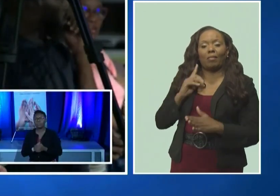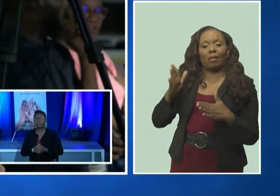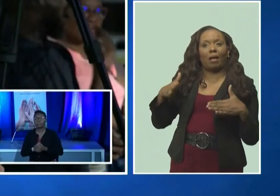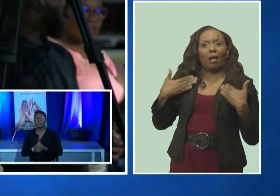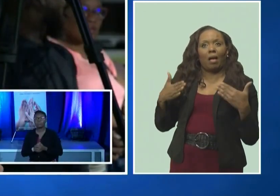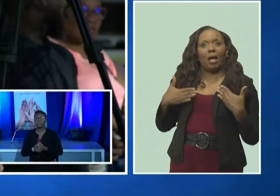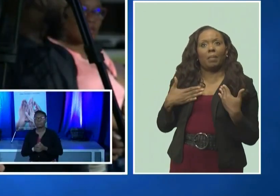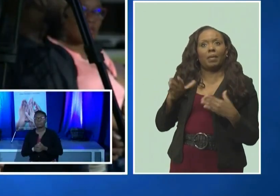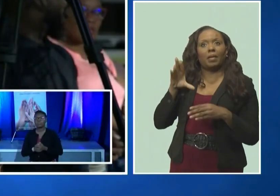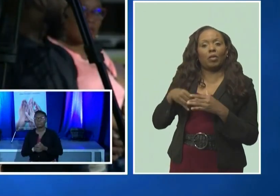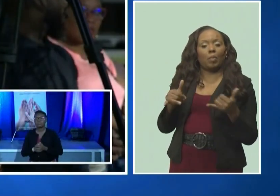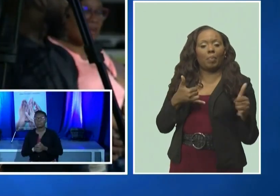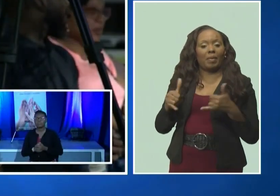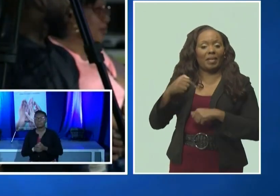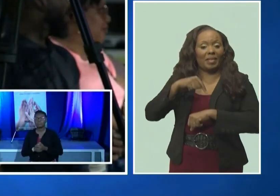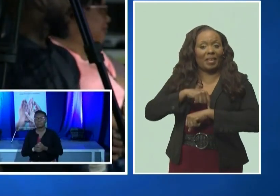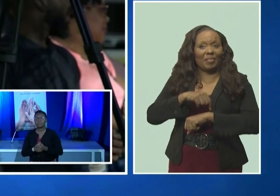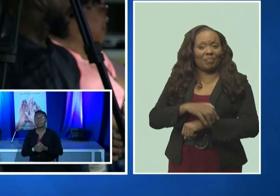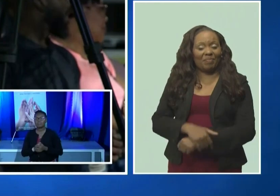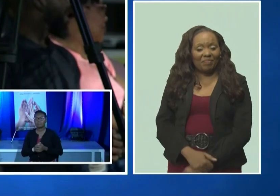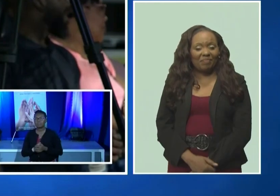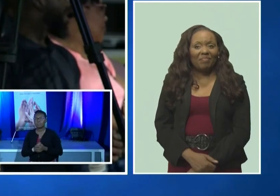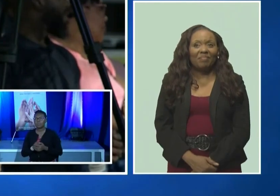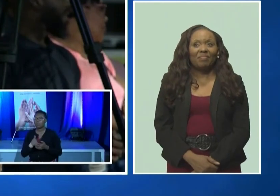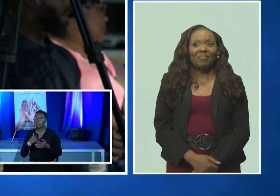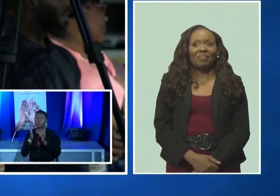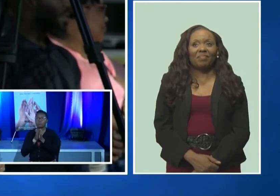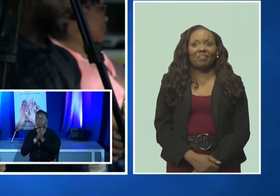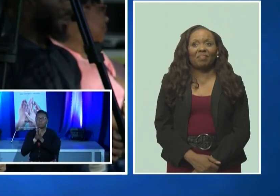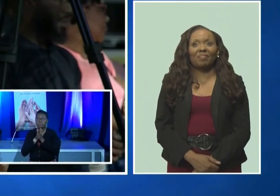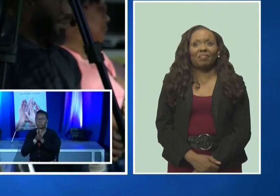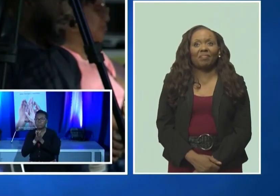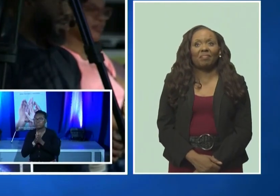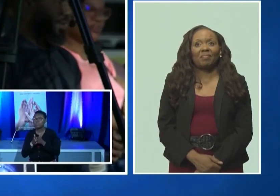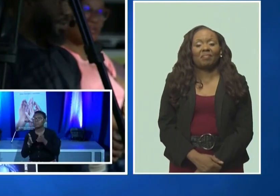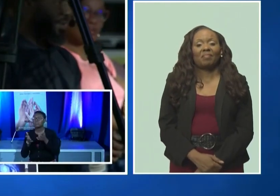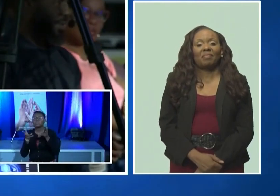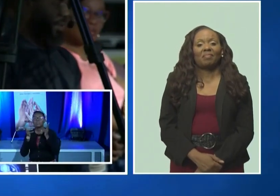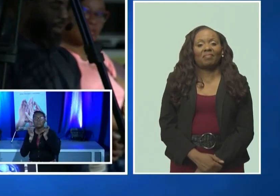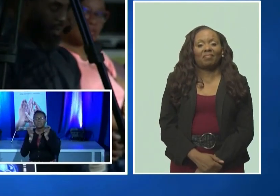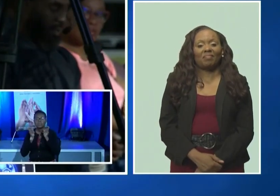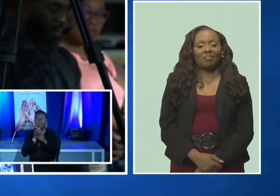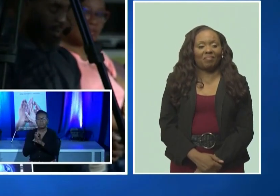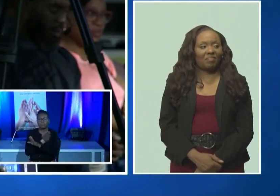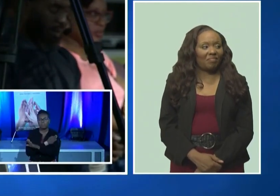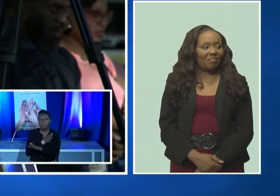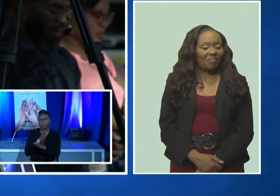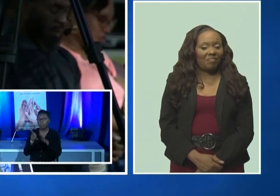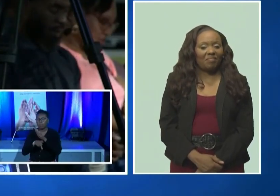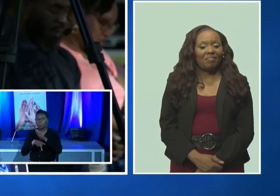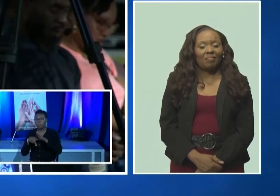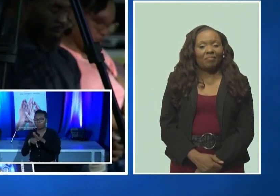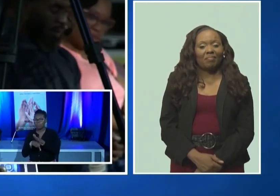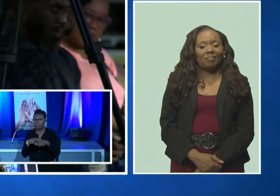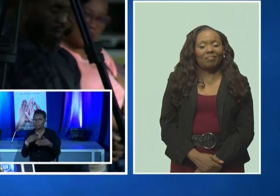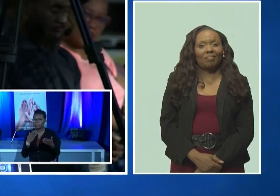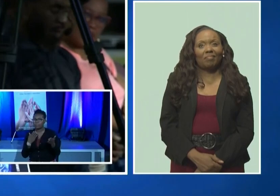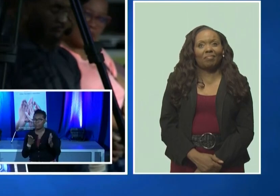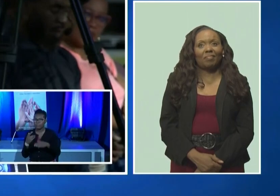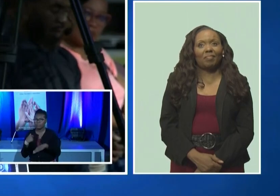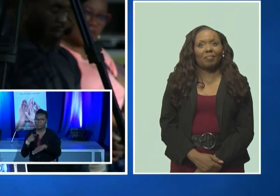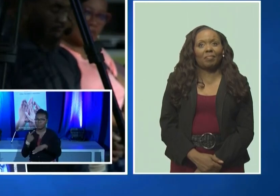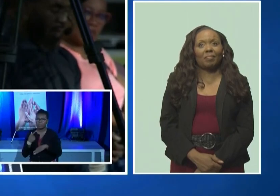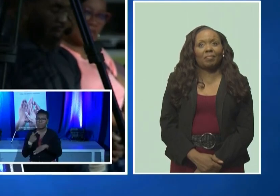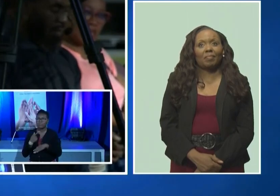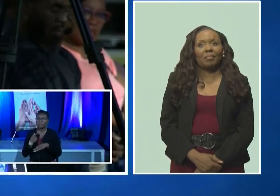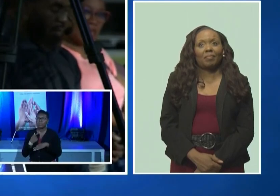proposals include playtime. I'm really excited to hear about a pre-primary focus on play. I believe play is children's work, and